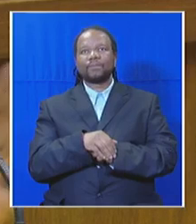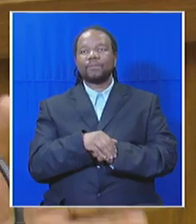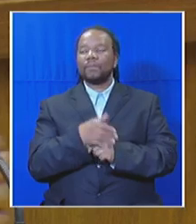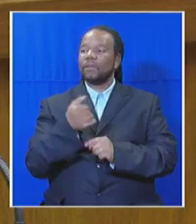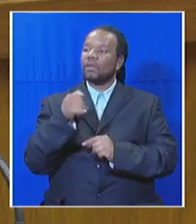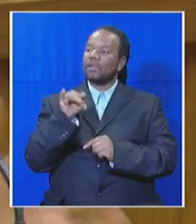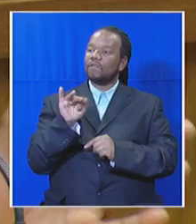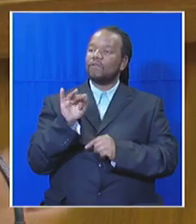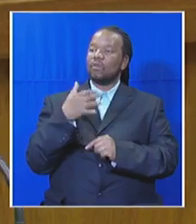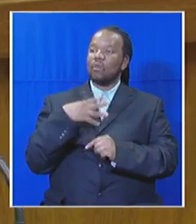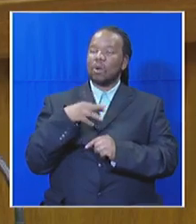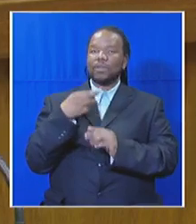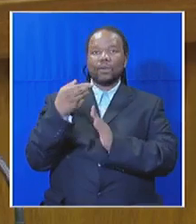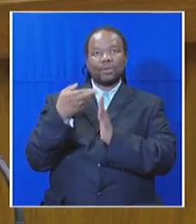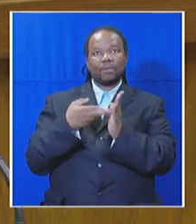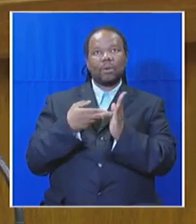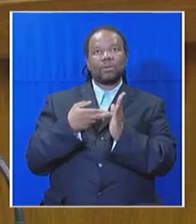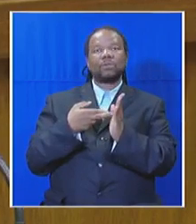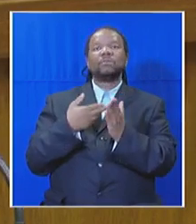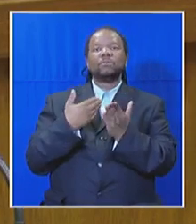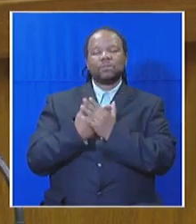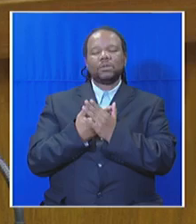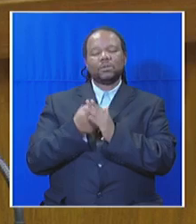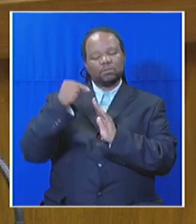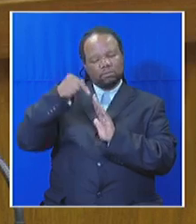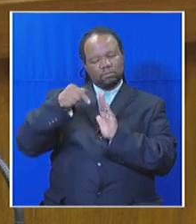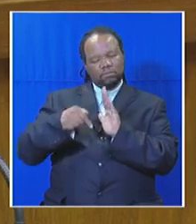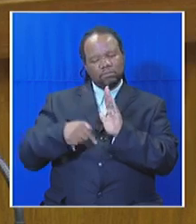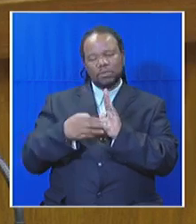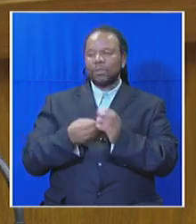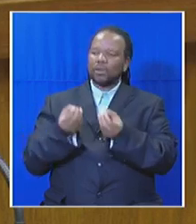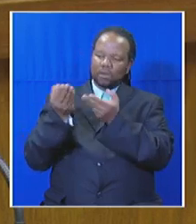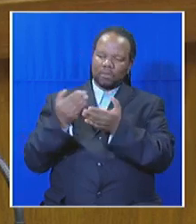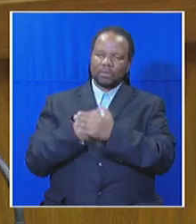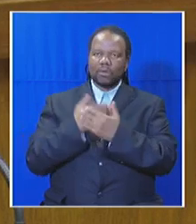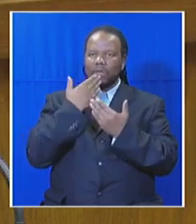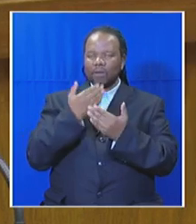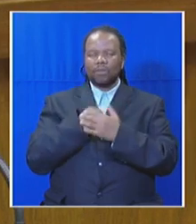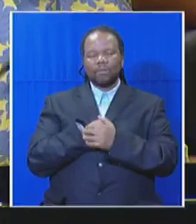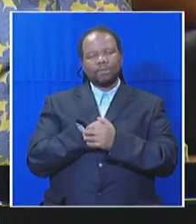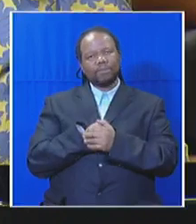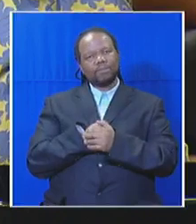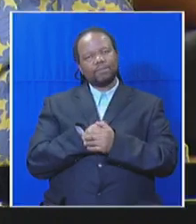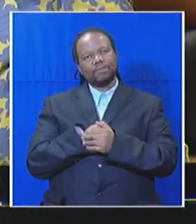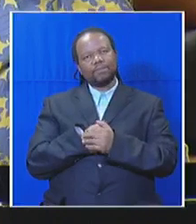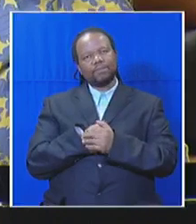report, we can certainly give that detailed report. Thank you very much, Madam Speaker.